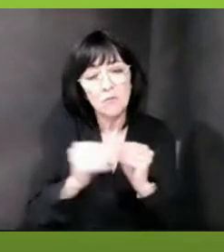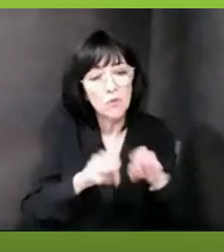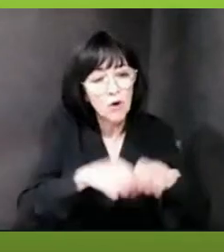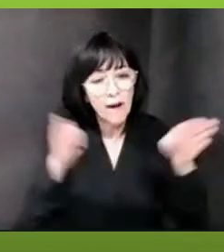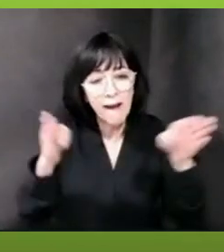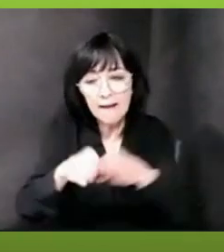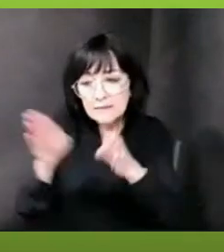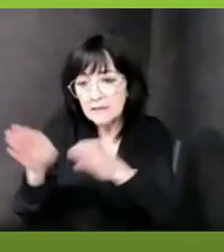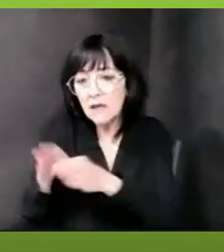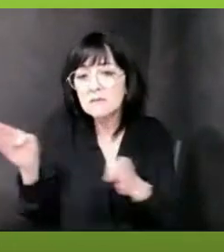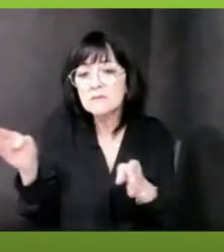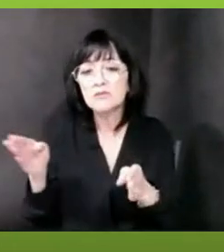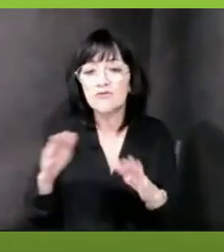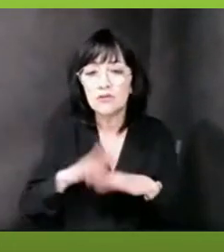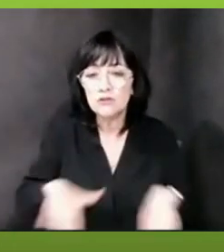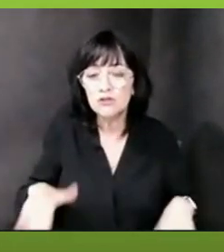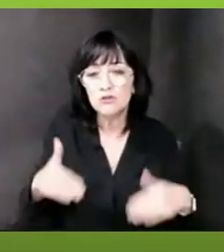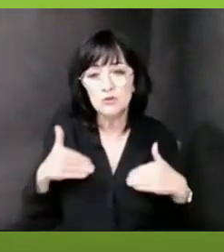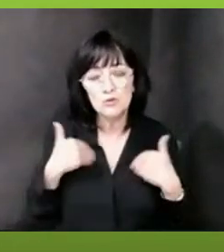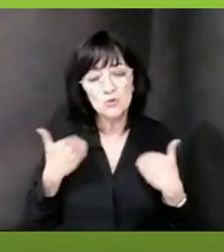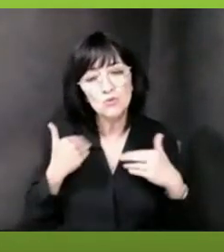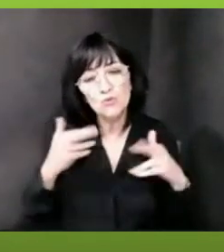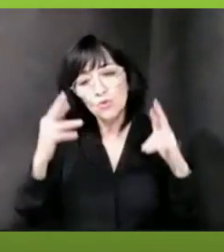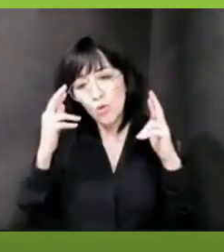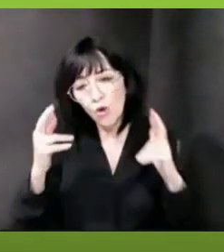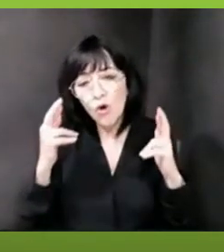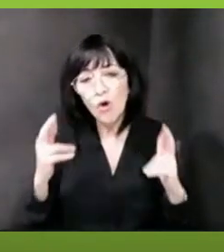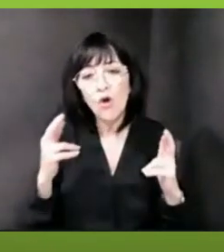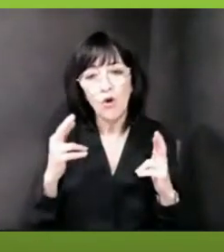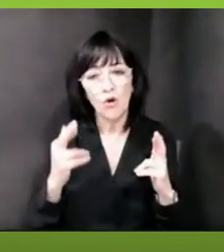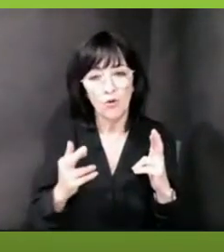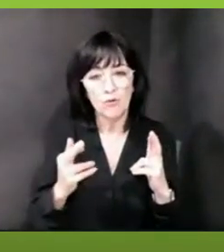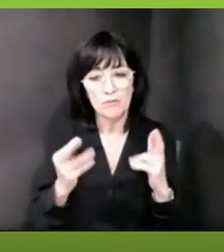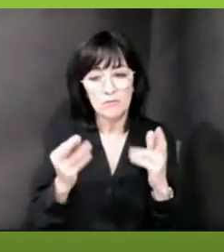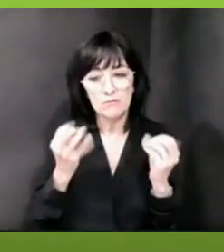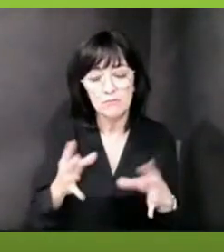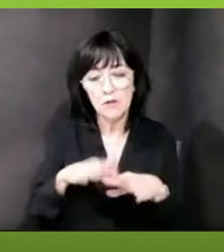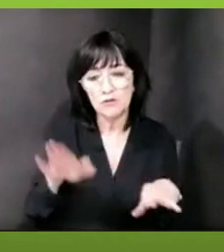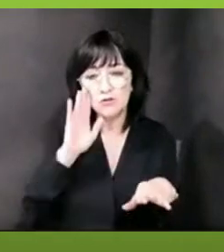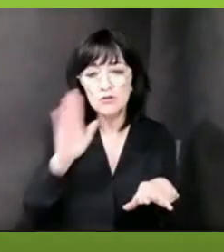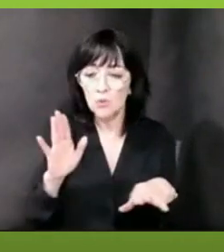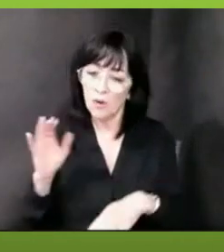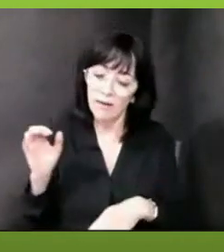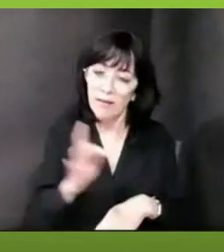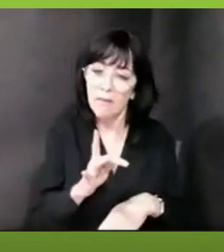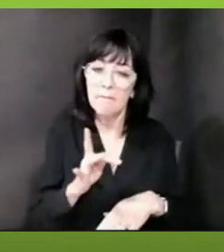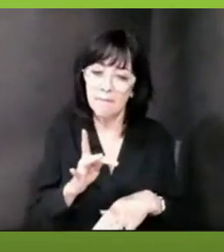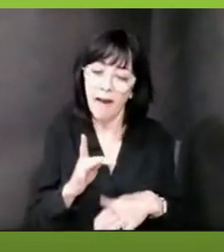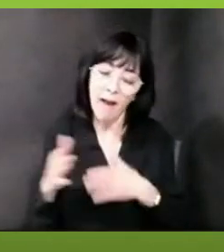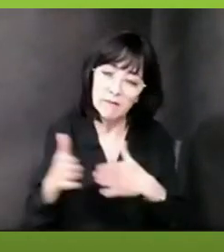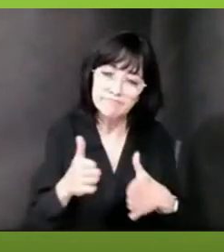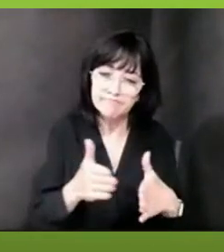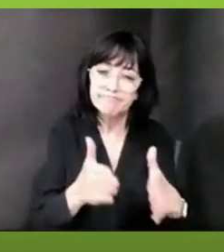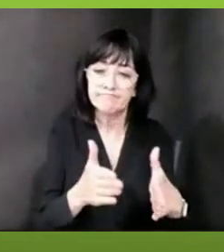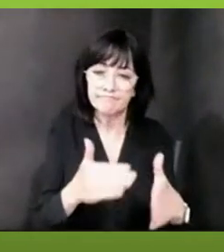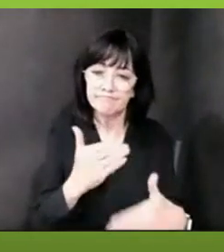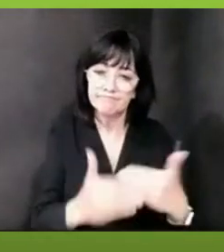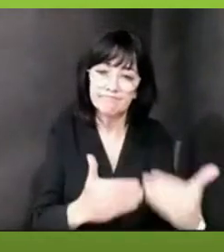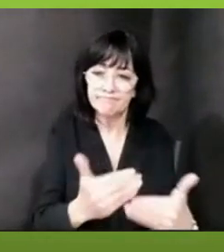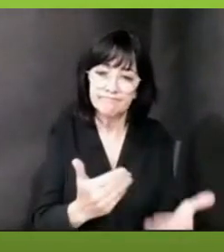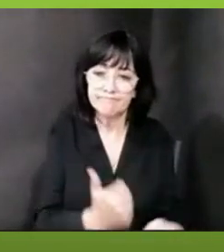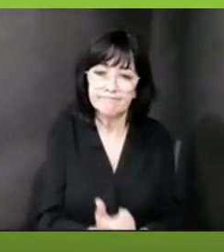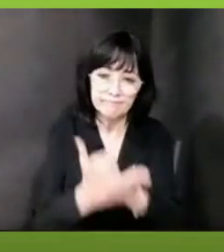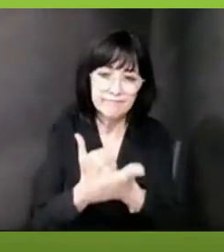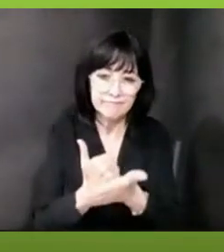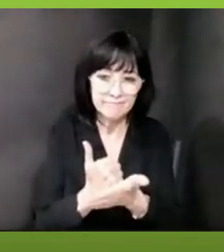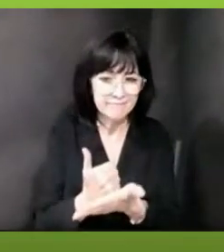get them back in track. And I think my only kind of closing comment I will make is that people often ask me, like, what